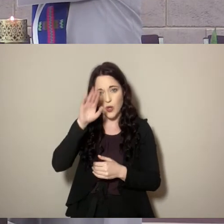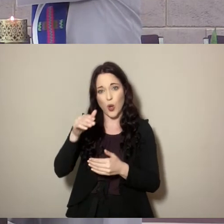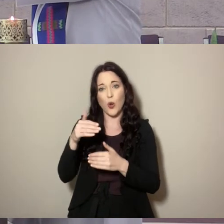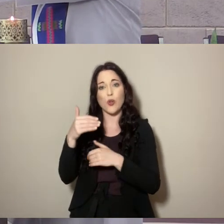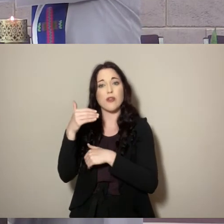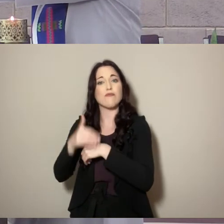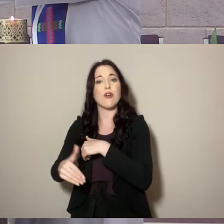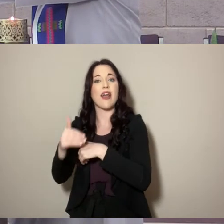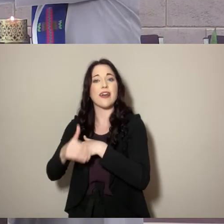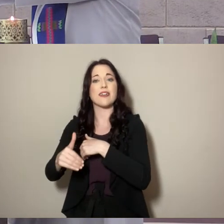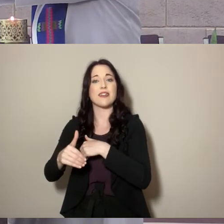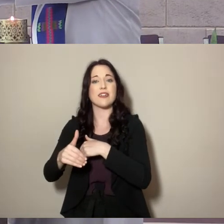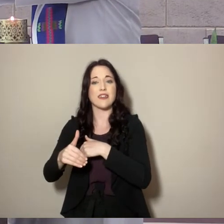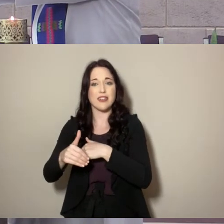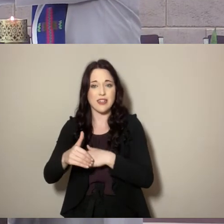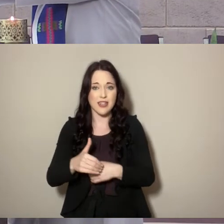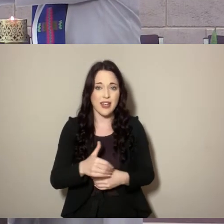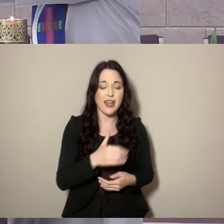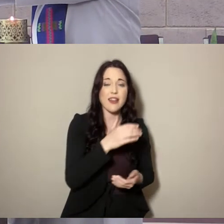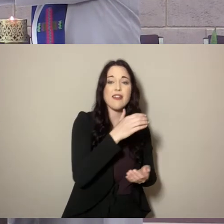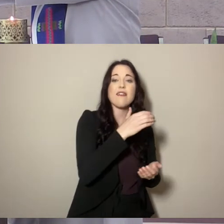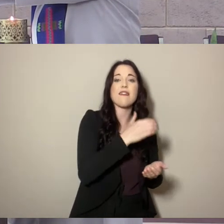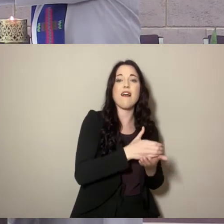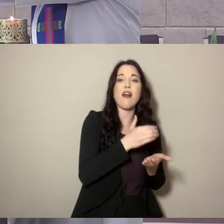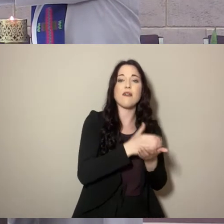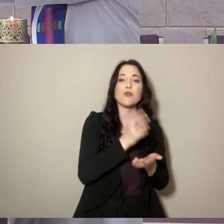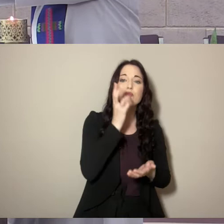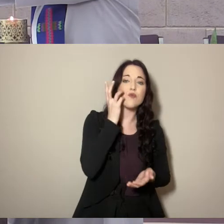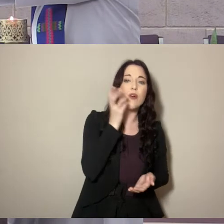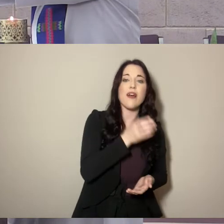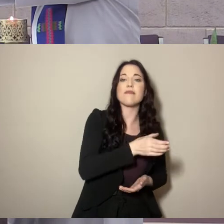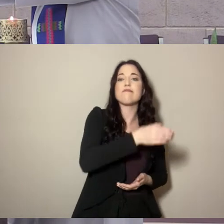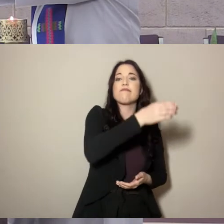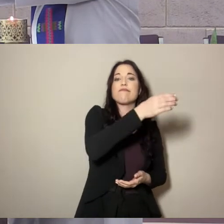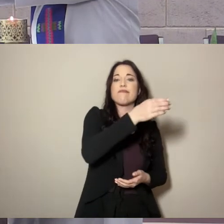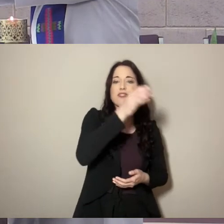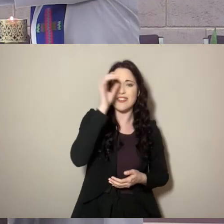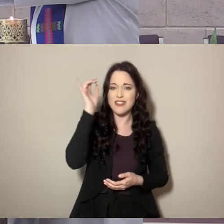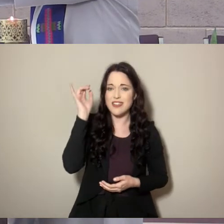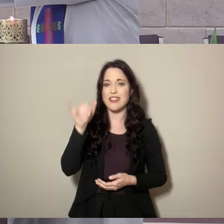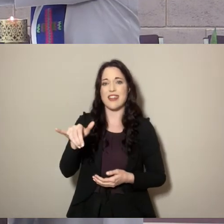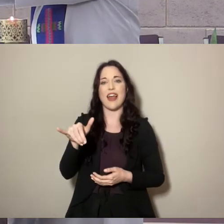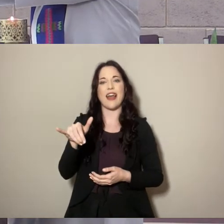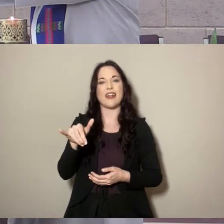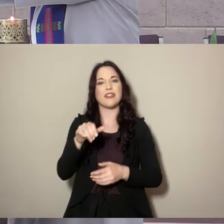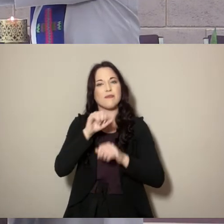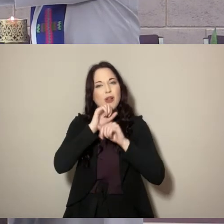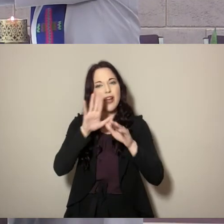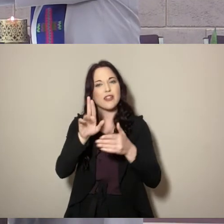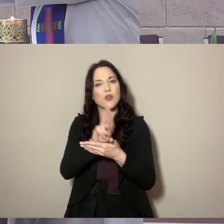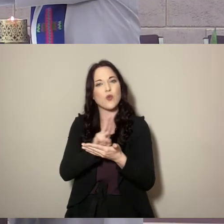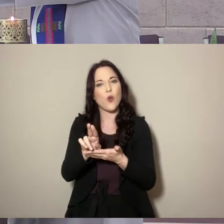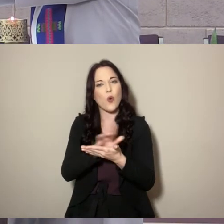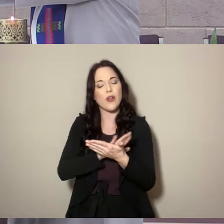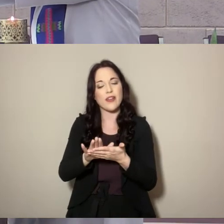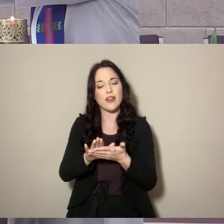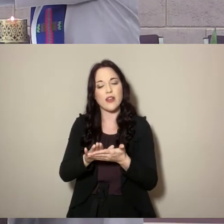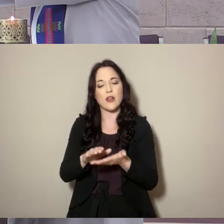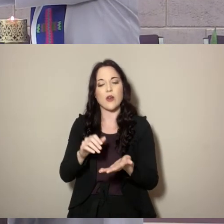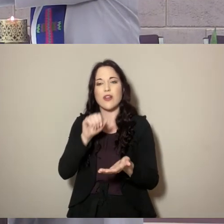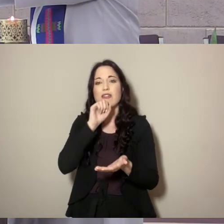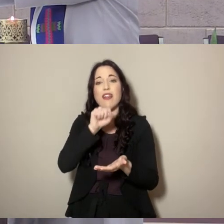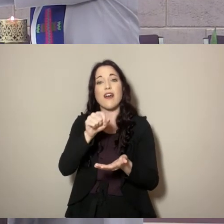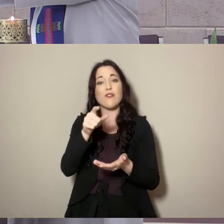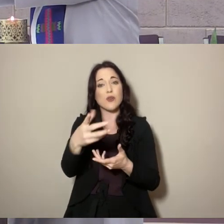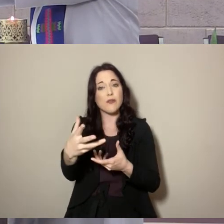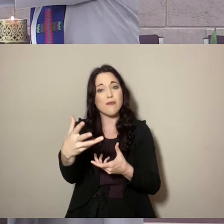We would like you to participate in communion, participate in this time of sharing. We'd like you also to